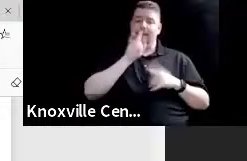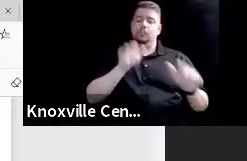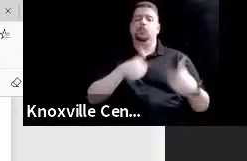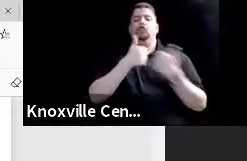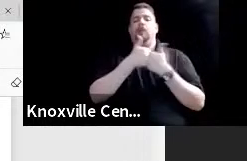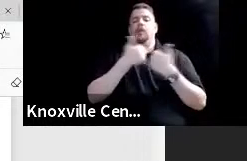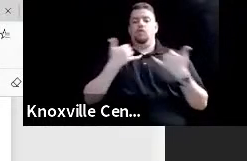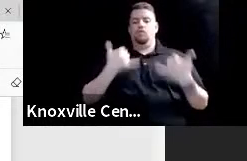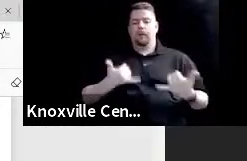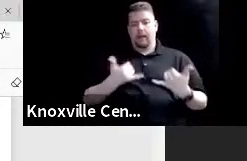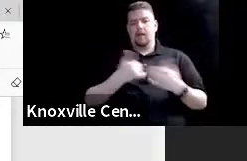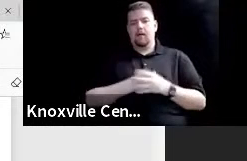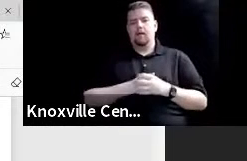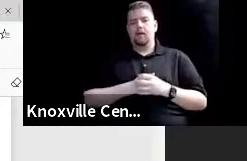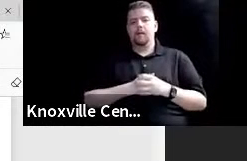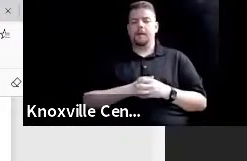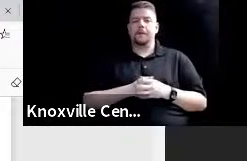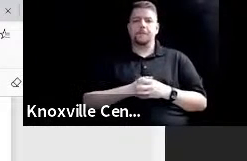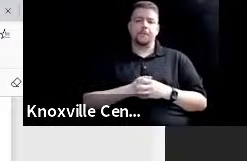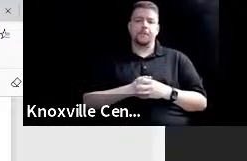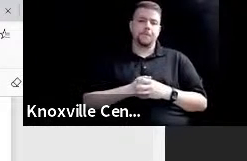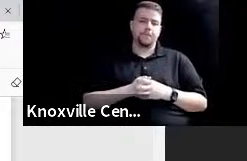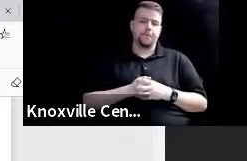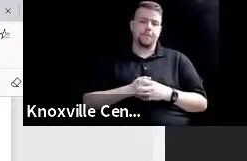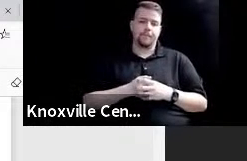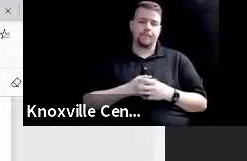that we have, is that,